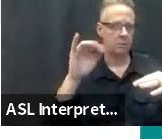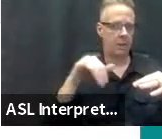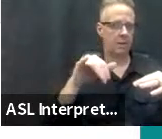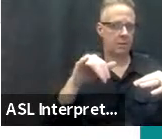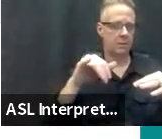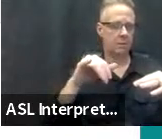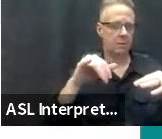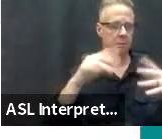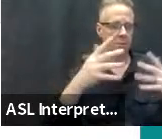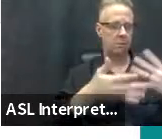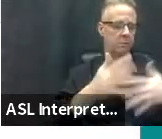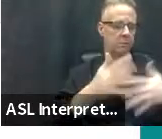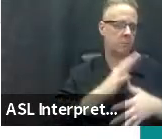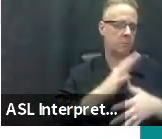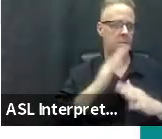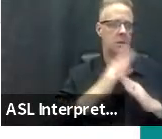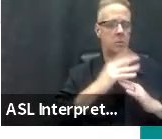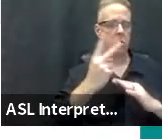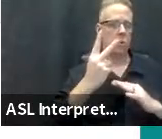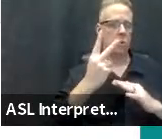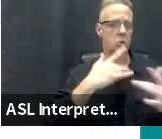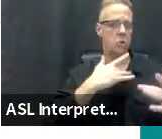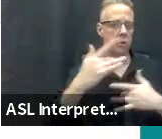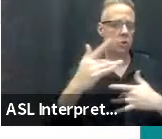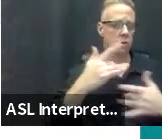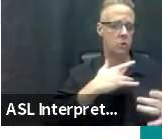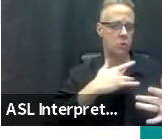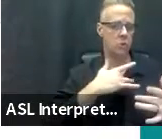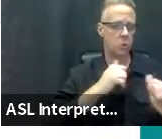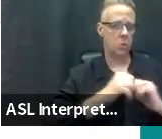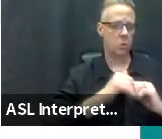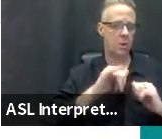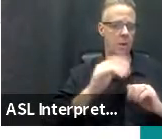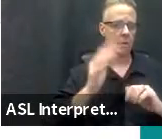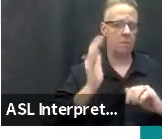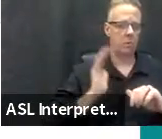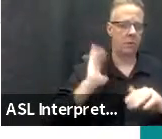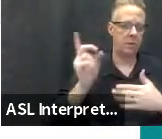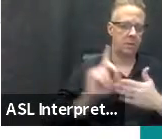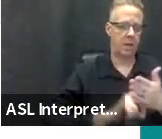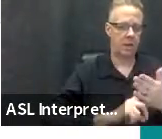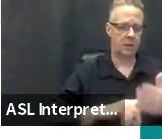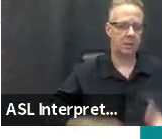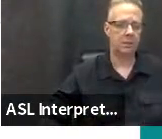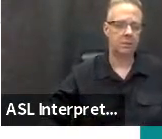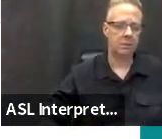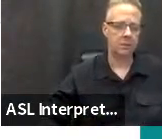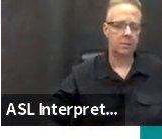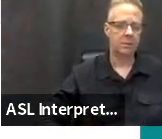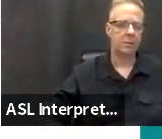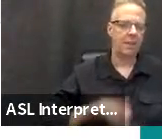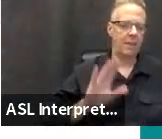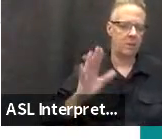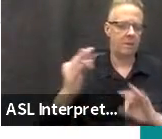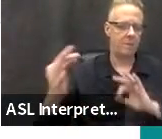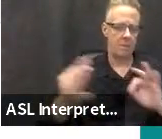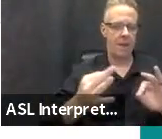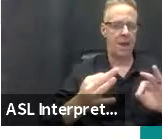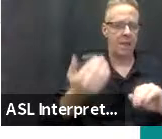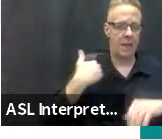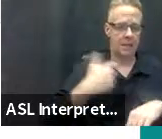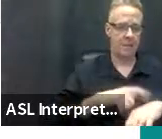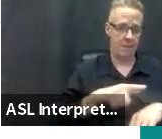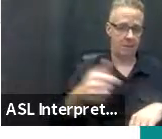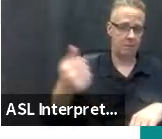the kind of top two primary concerns with the previous design that the PBAC had objections to last time